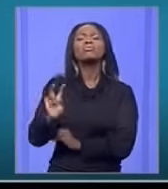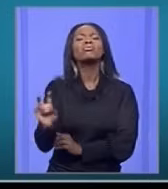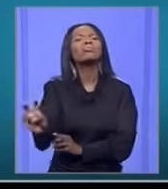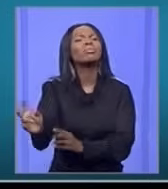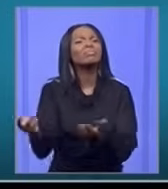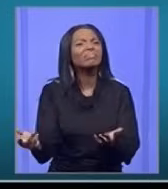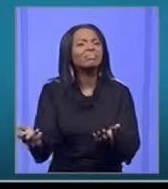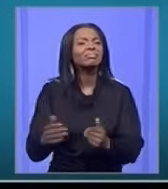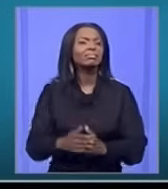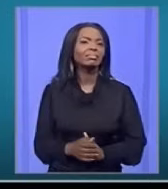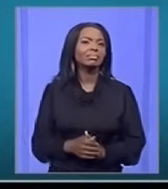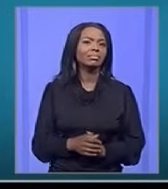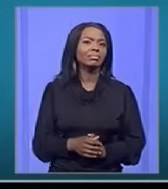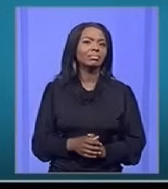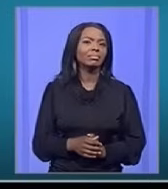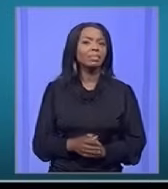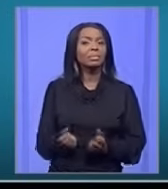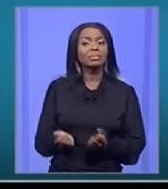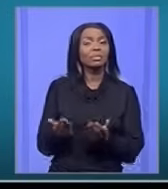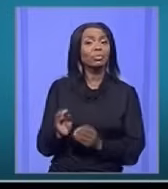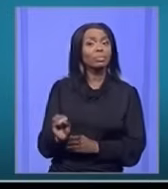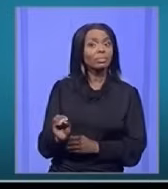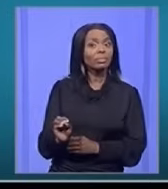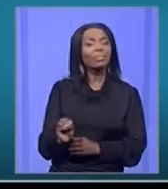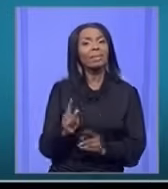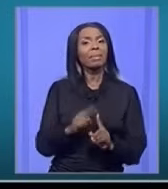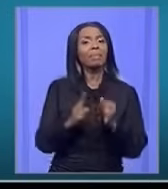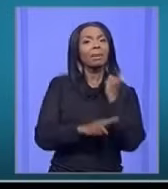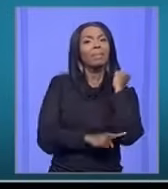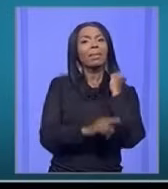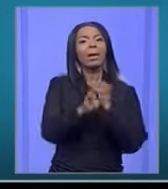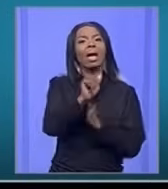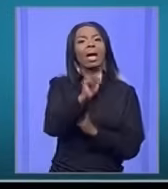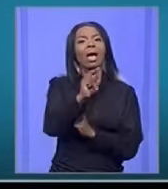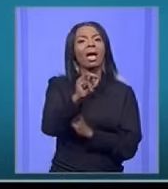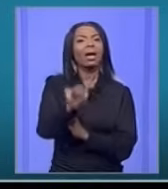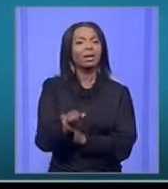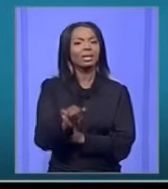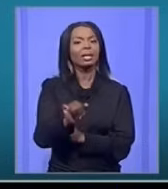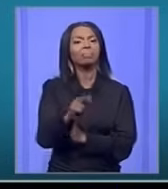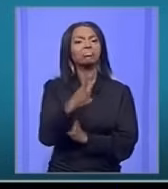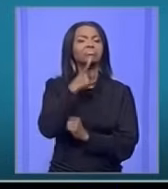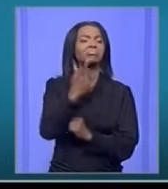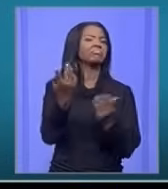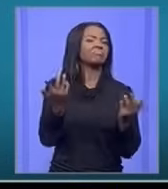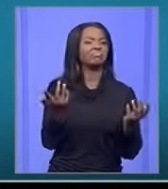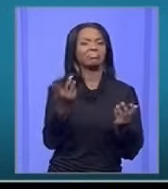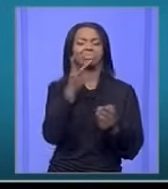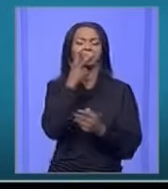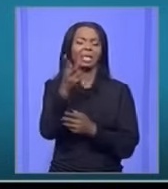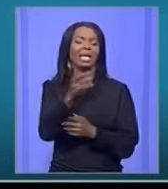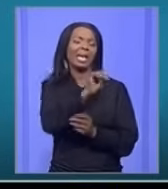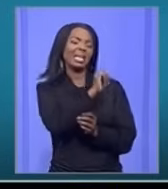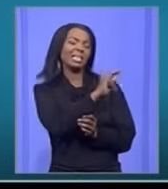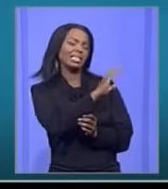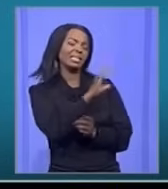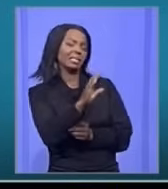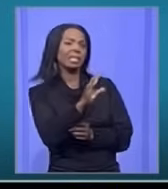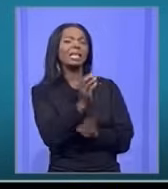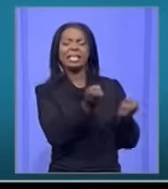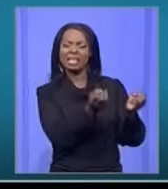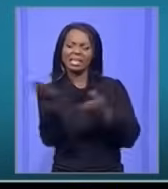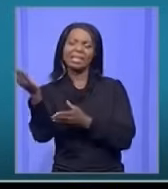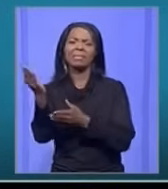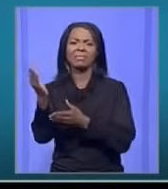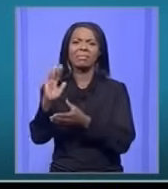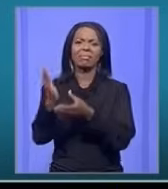thwalana bjang. Wa mafelelo ke Ana Mashilo ore nna go ya ka nna ke duma ge ANC e ka fa